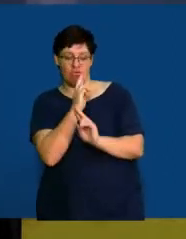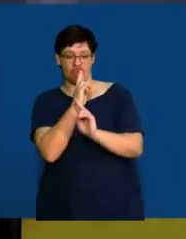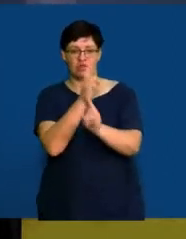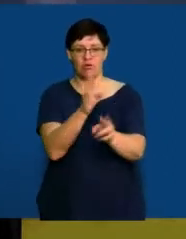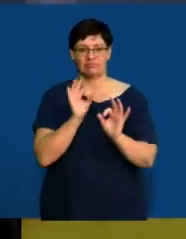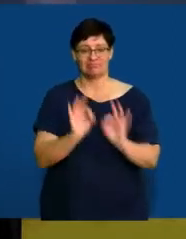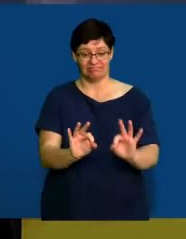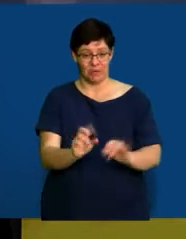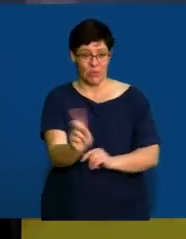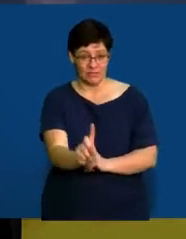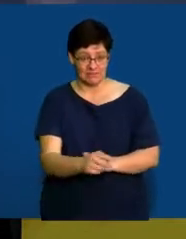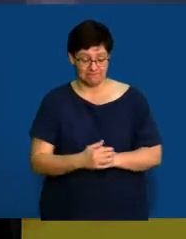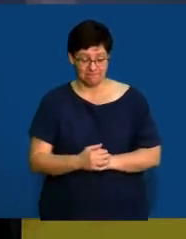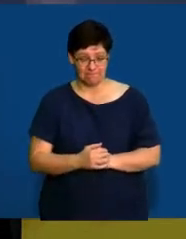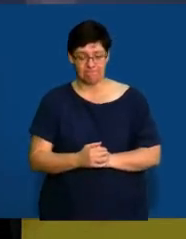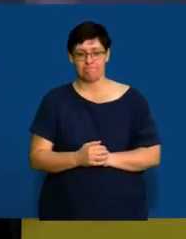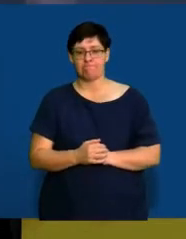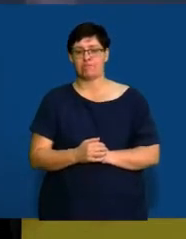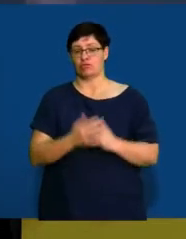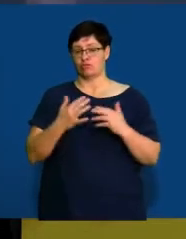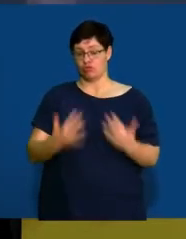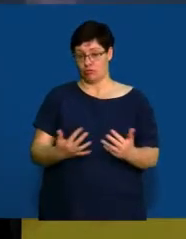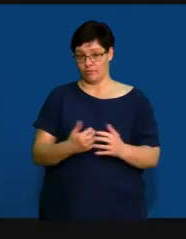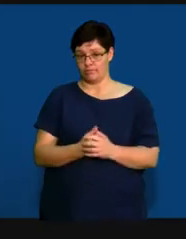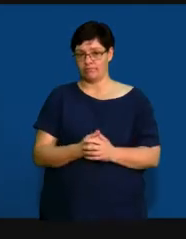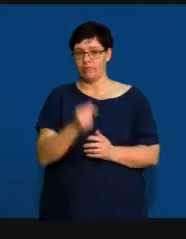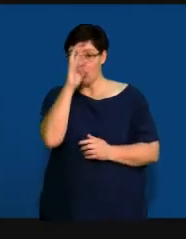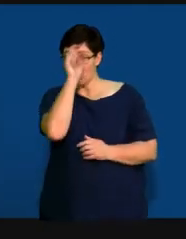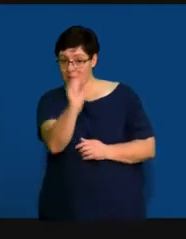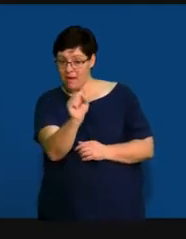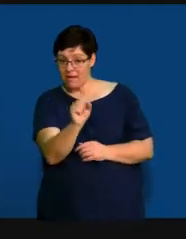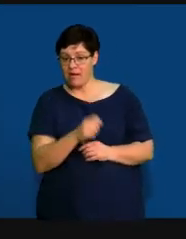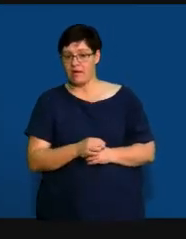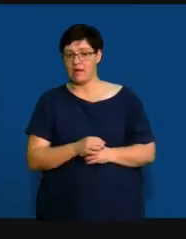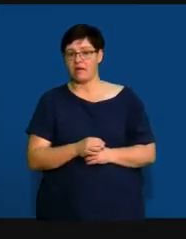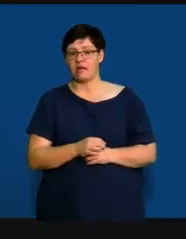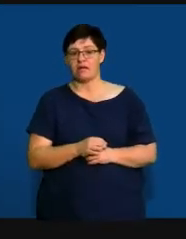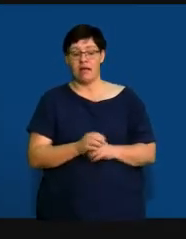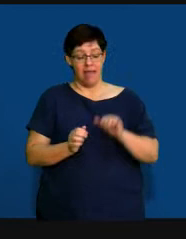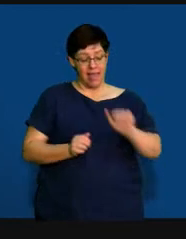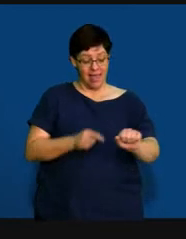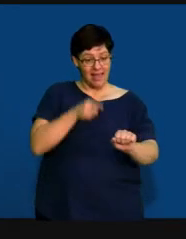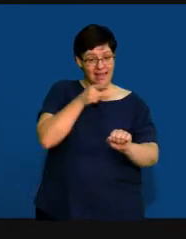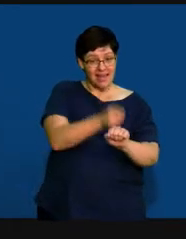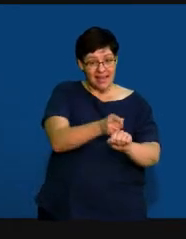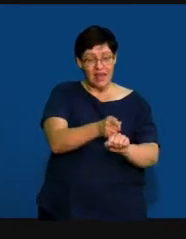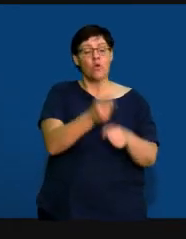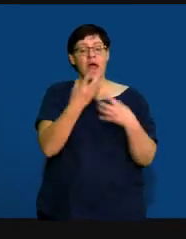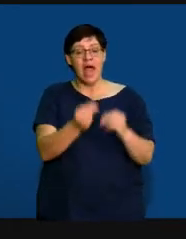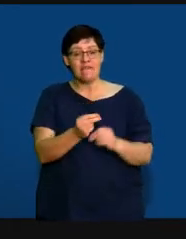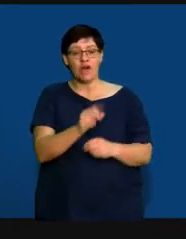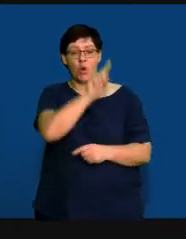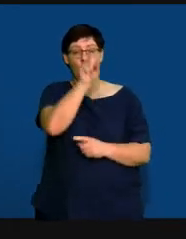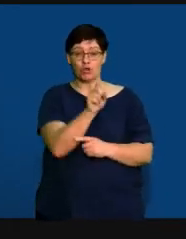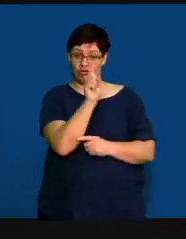to. Let's go further. So, remember the following. In section A, you have